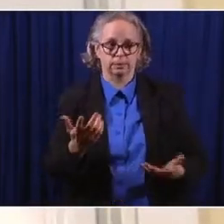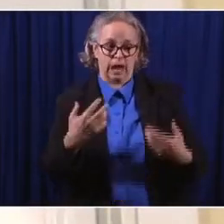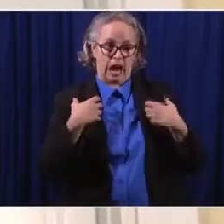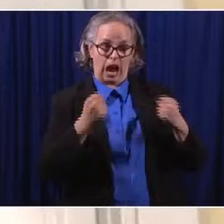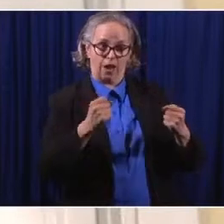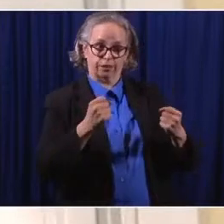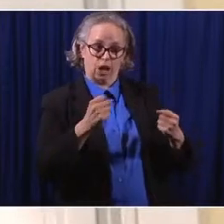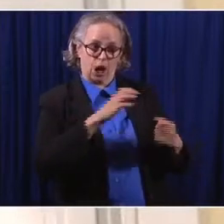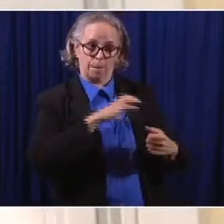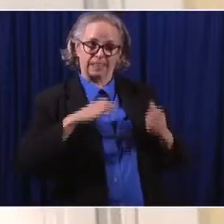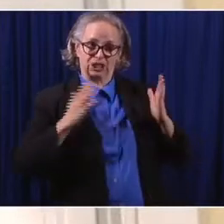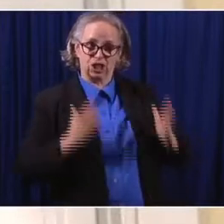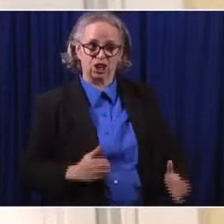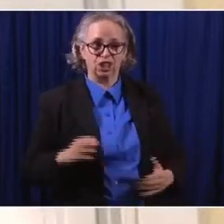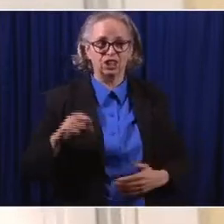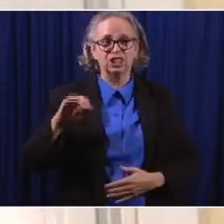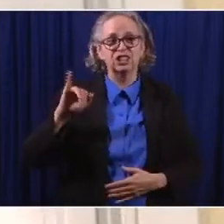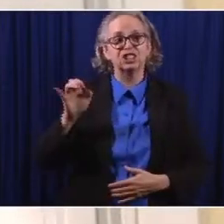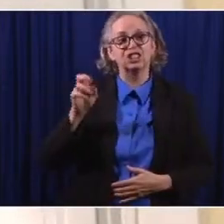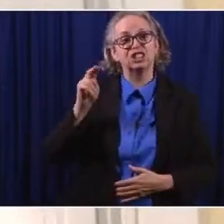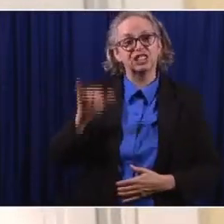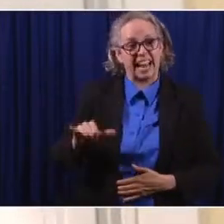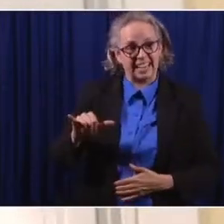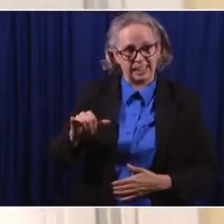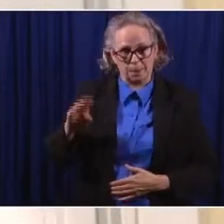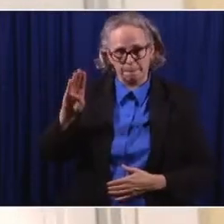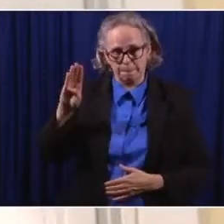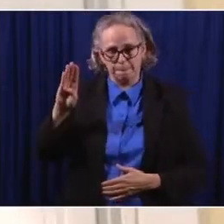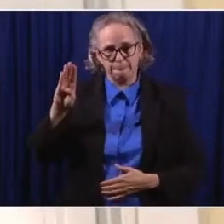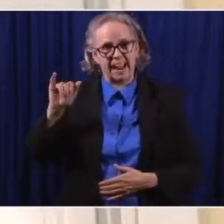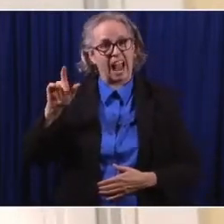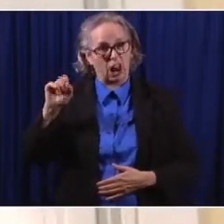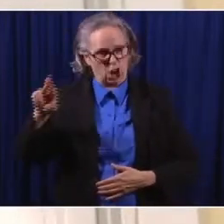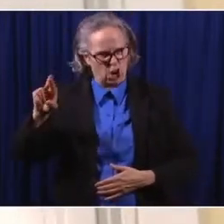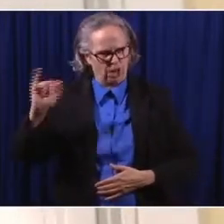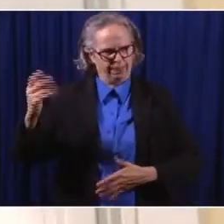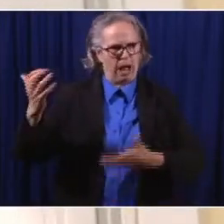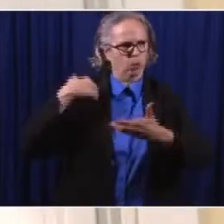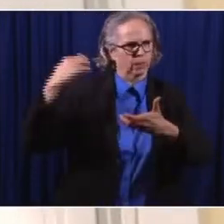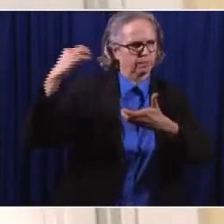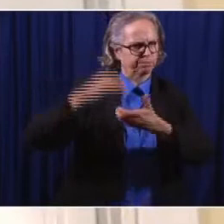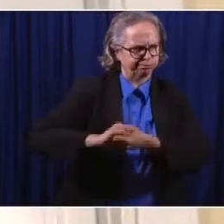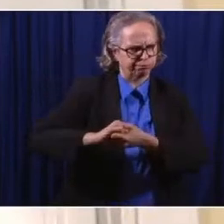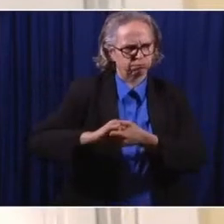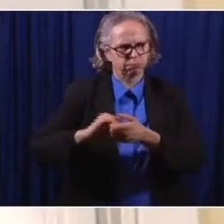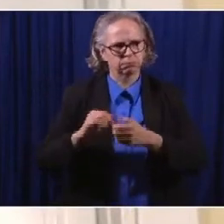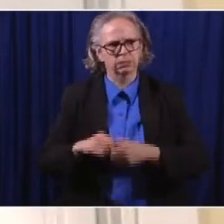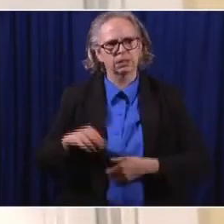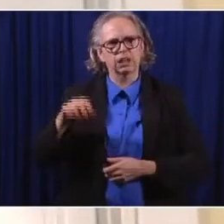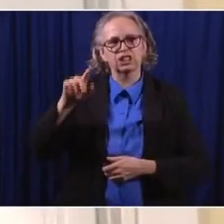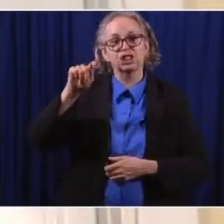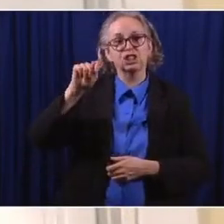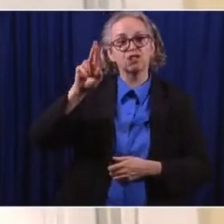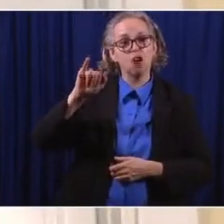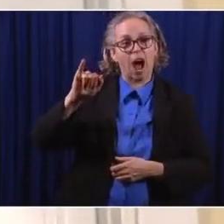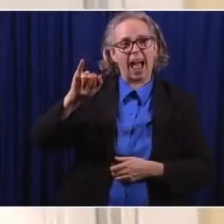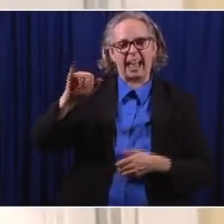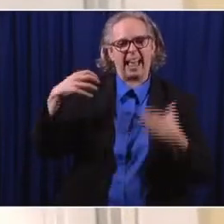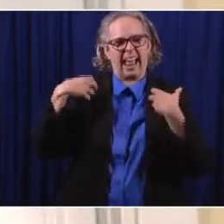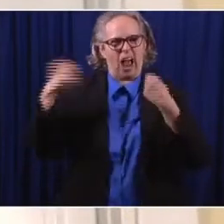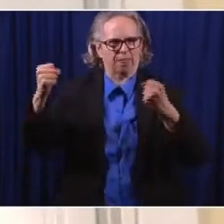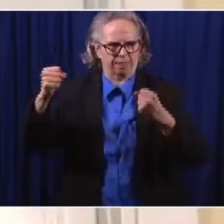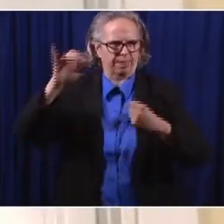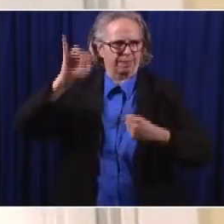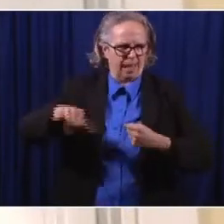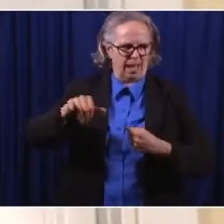Butler County General Health District, our partners at TriHealth, and the city of Oxford to implement our institutional plan and to help protect